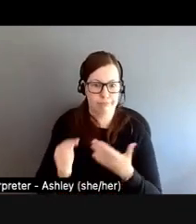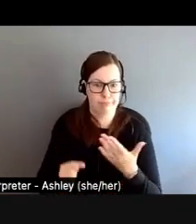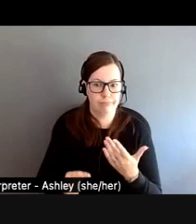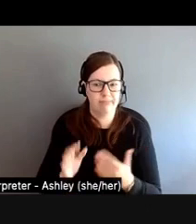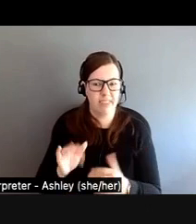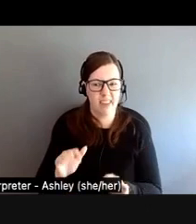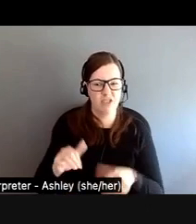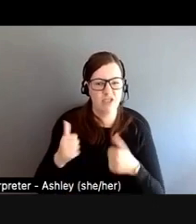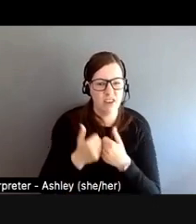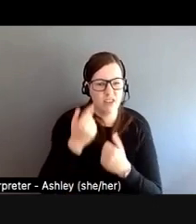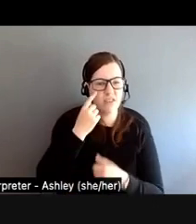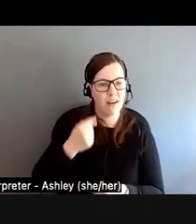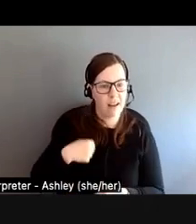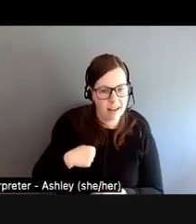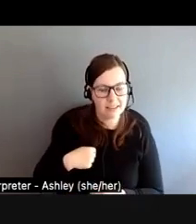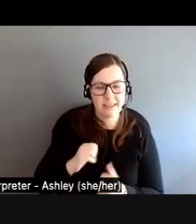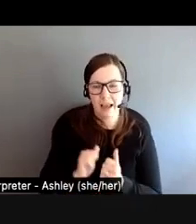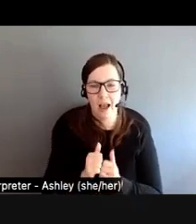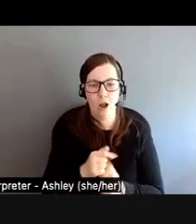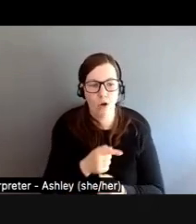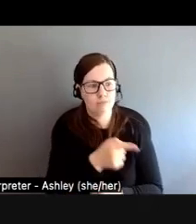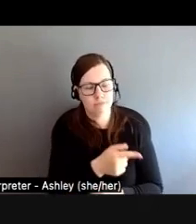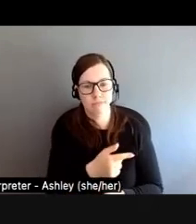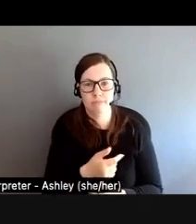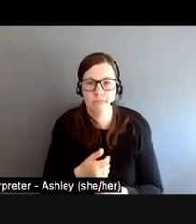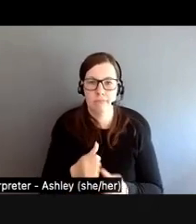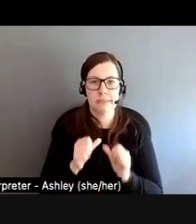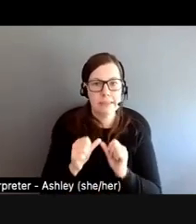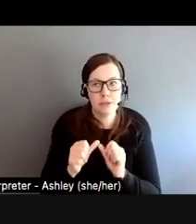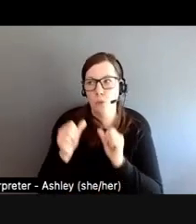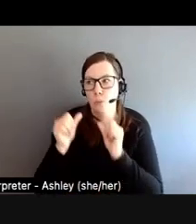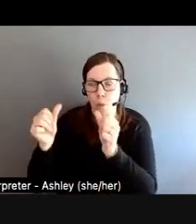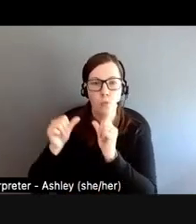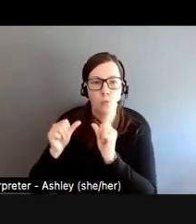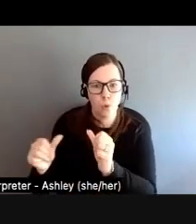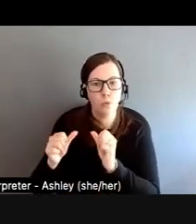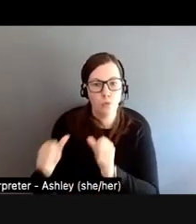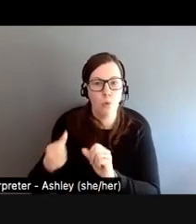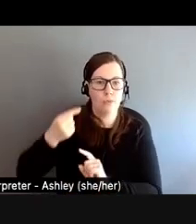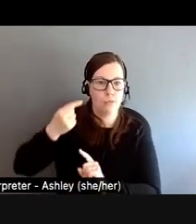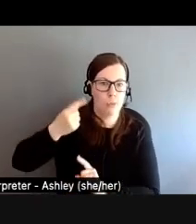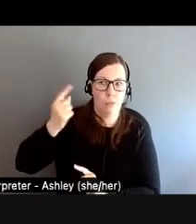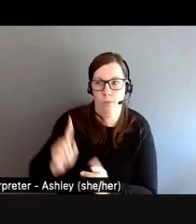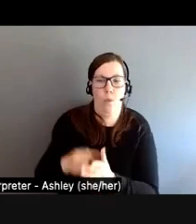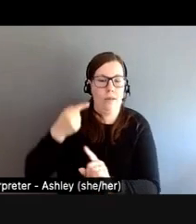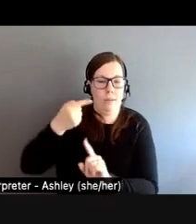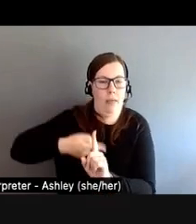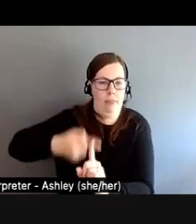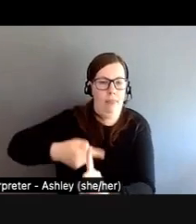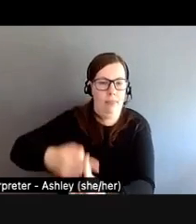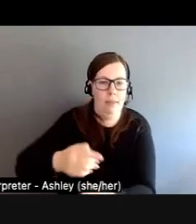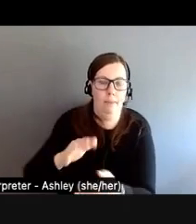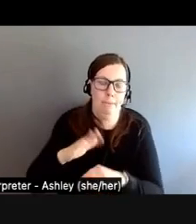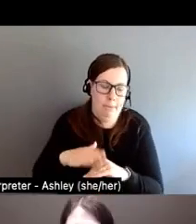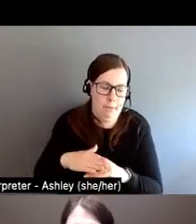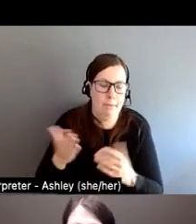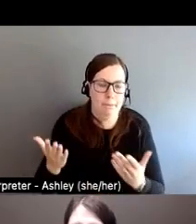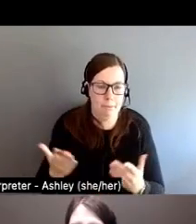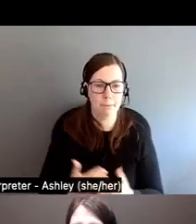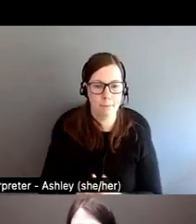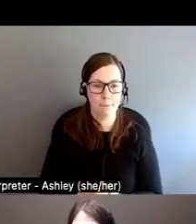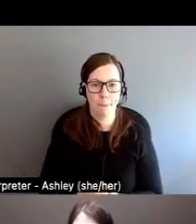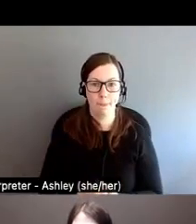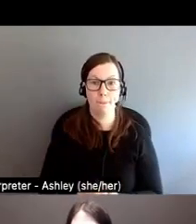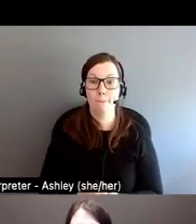updating our learner with the topics every month at least. So do we have a